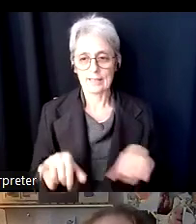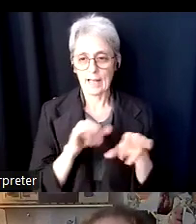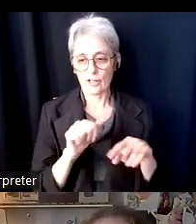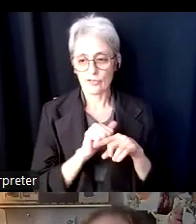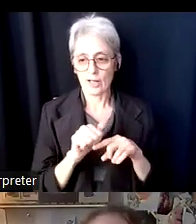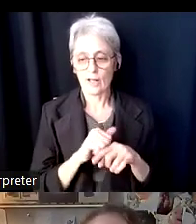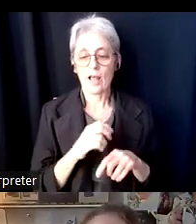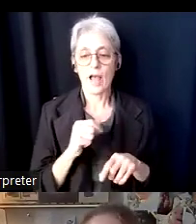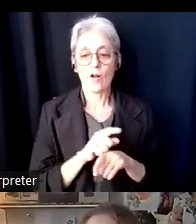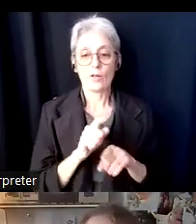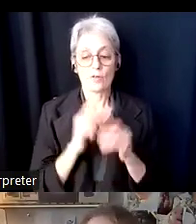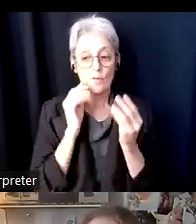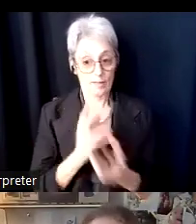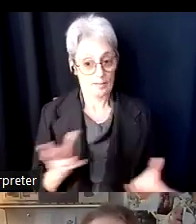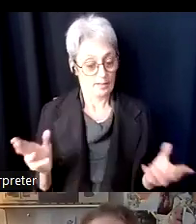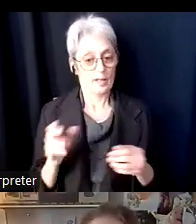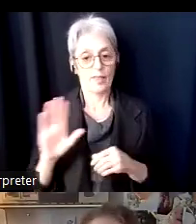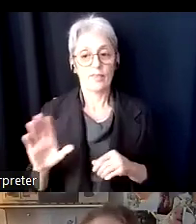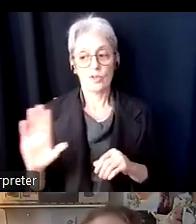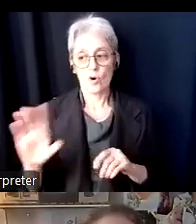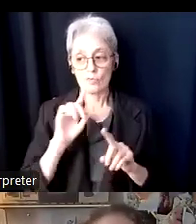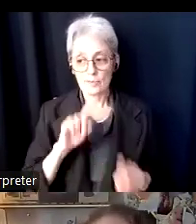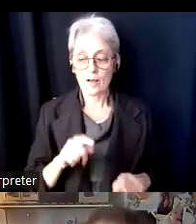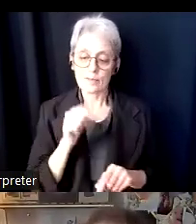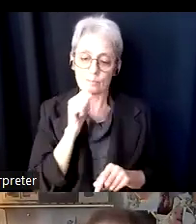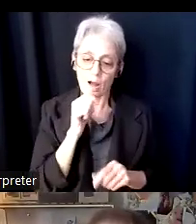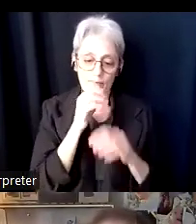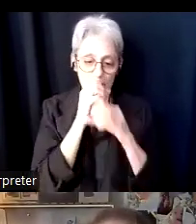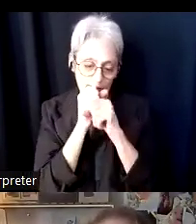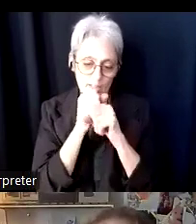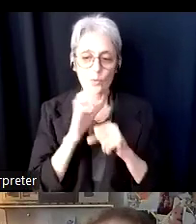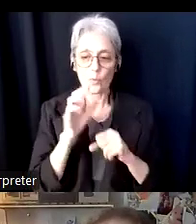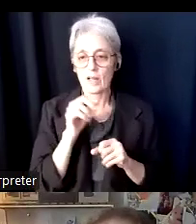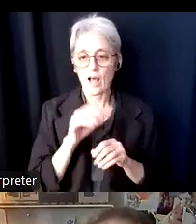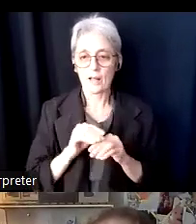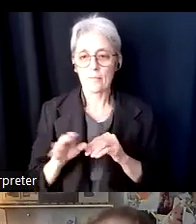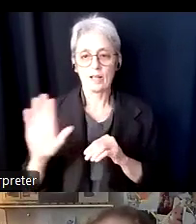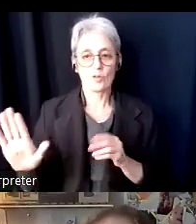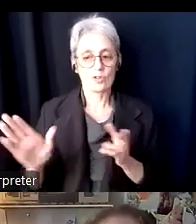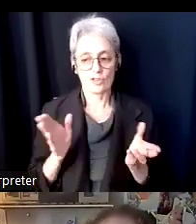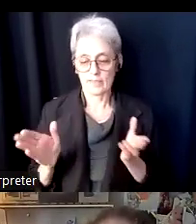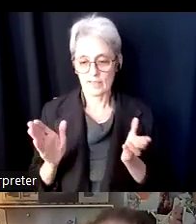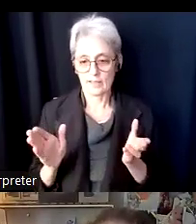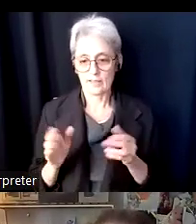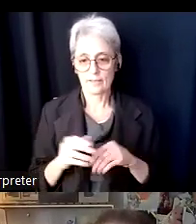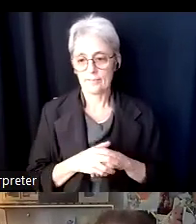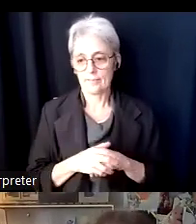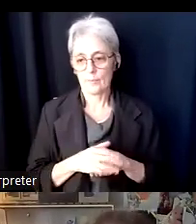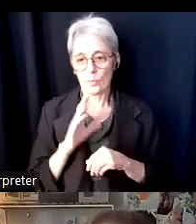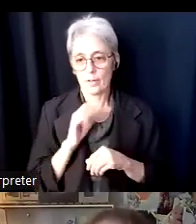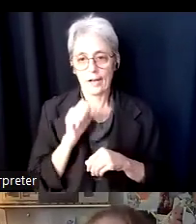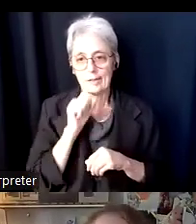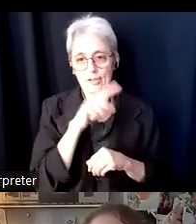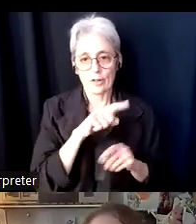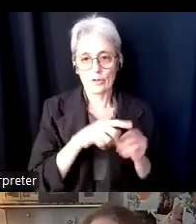who are surveyed that their responses are private, it's confidential, it's not going to impact their services or be shared with their service